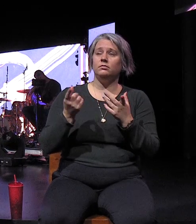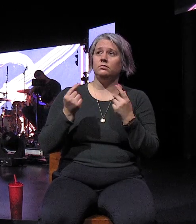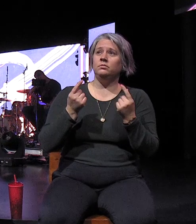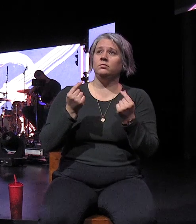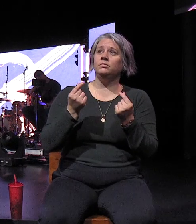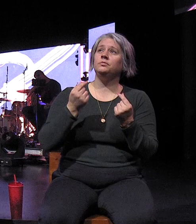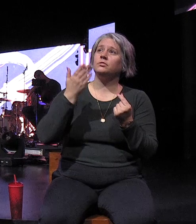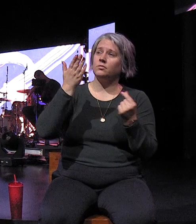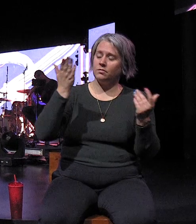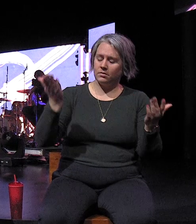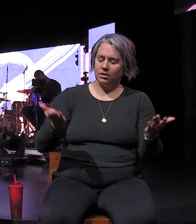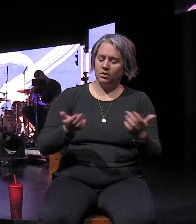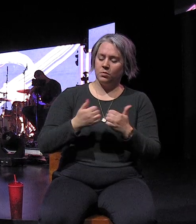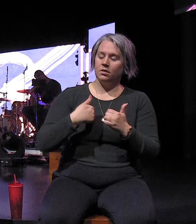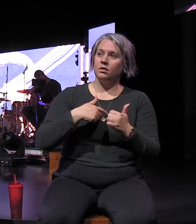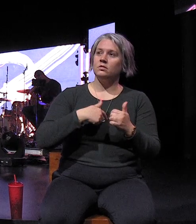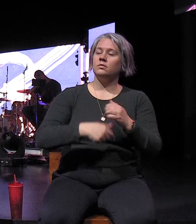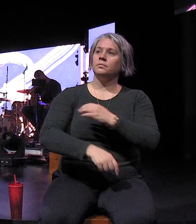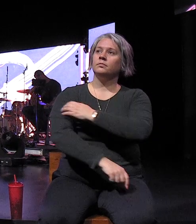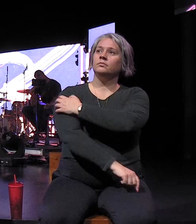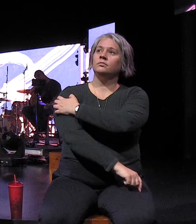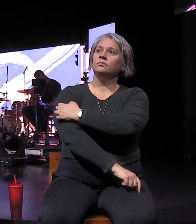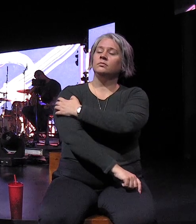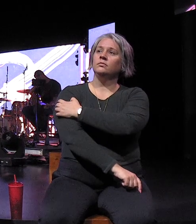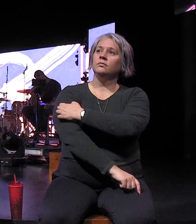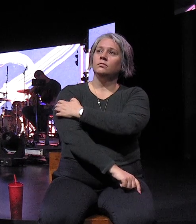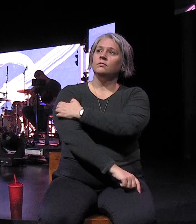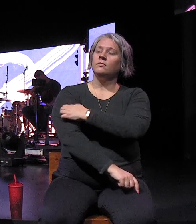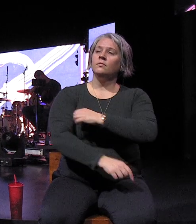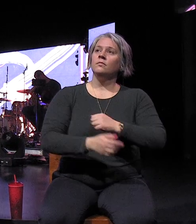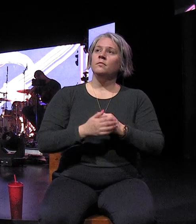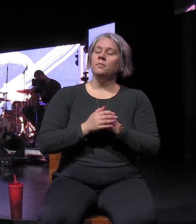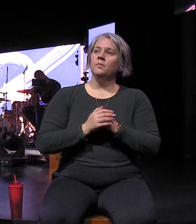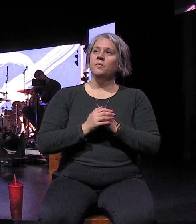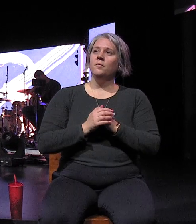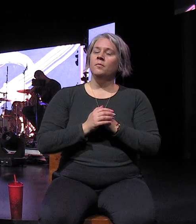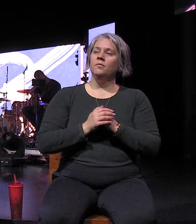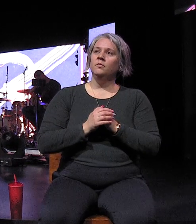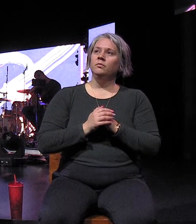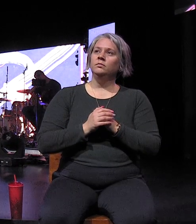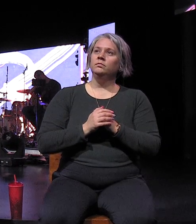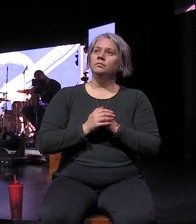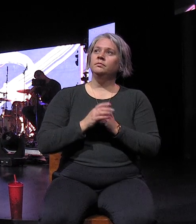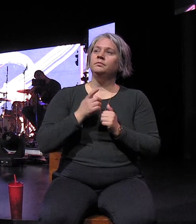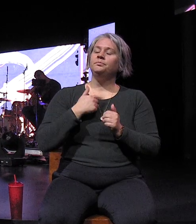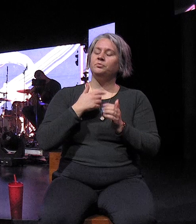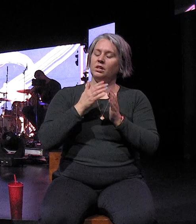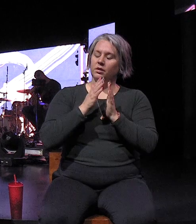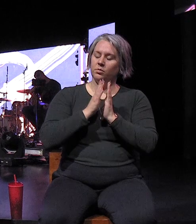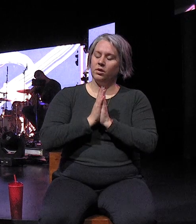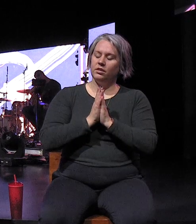God, you're meeting us. You're meeting us. God, I pray that you would give us the courage to surrender,